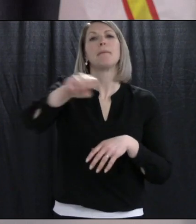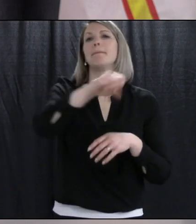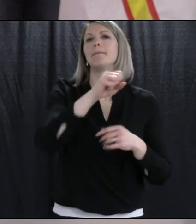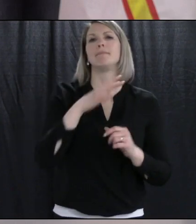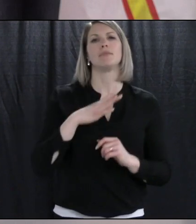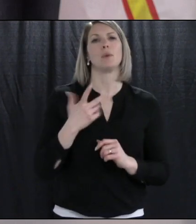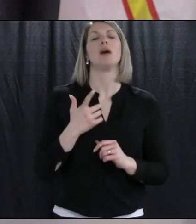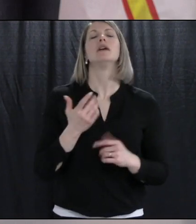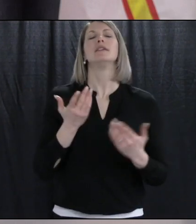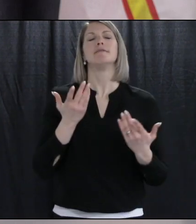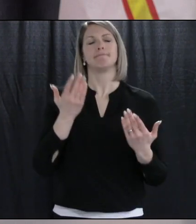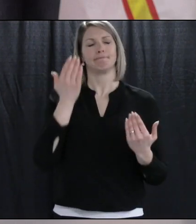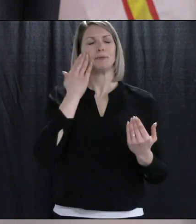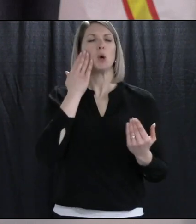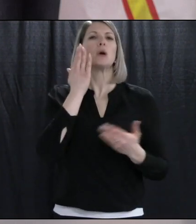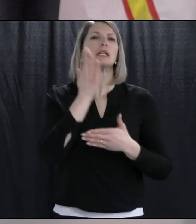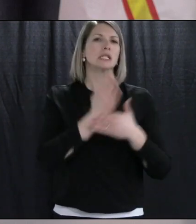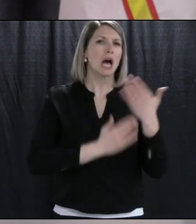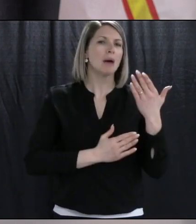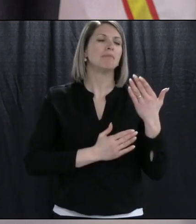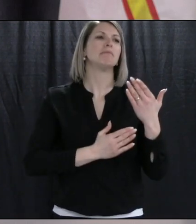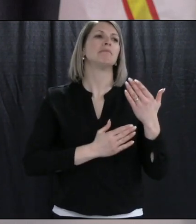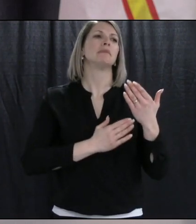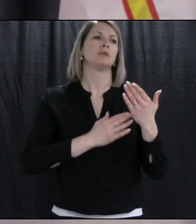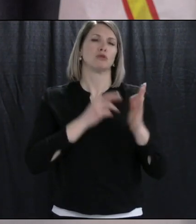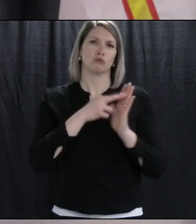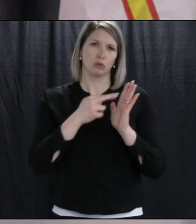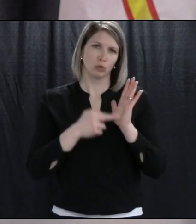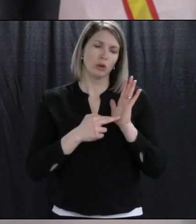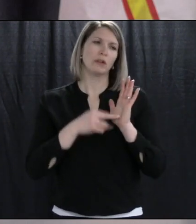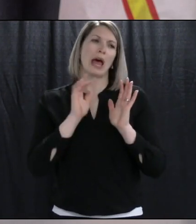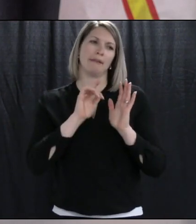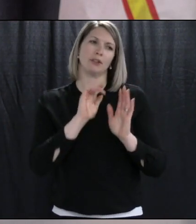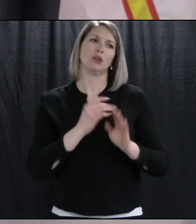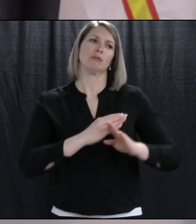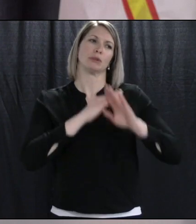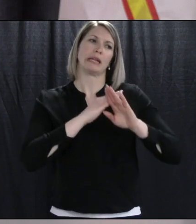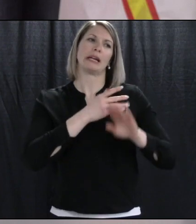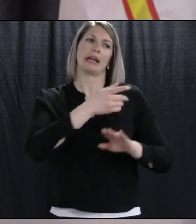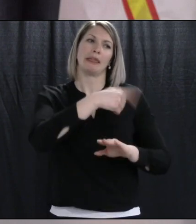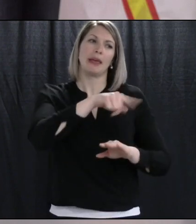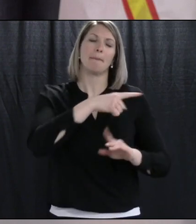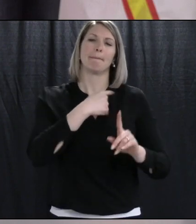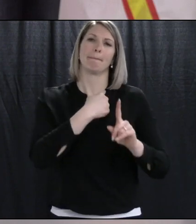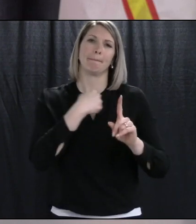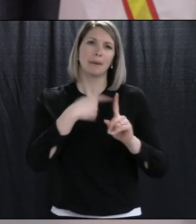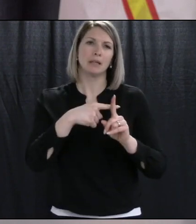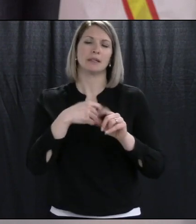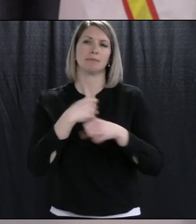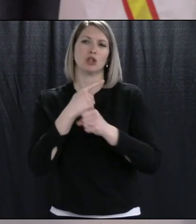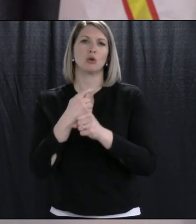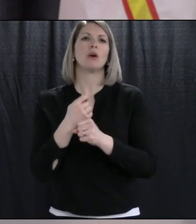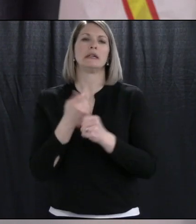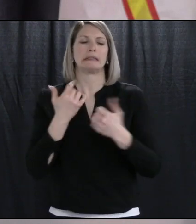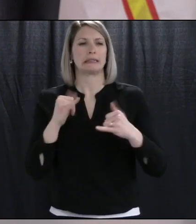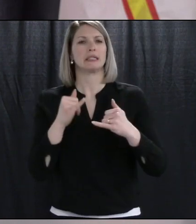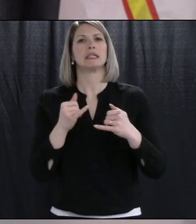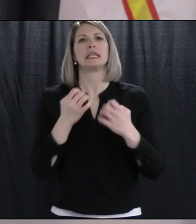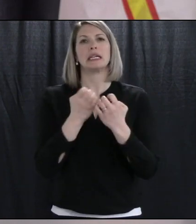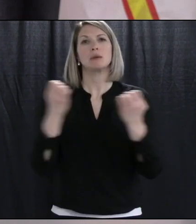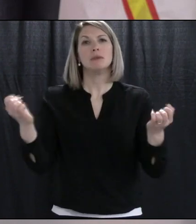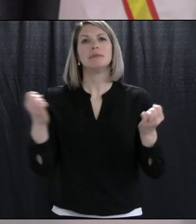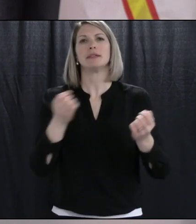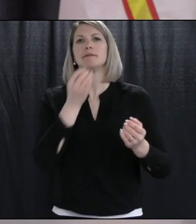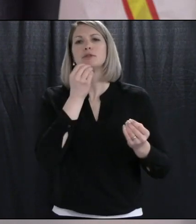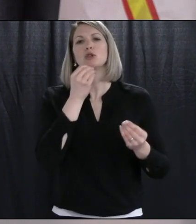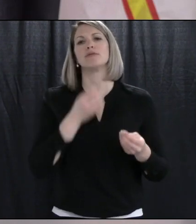no question we will have to take somewhat of very abnormal decisions to protect the health and safety of Newfoundlanders and Labradorians. The idea here is